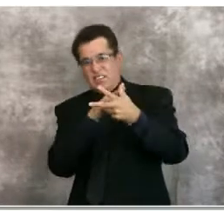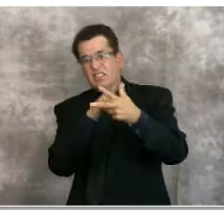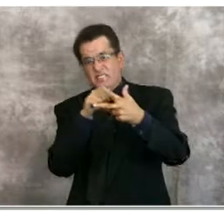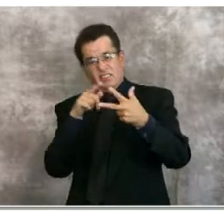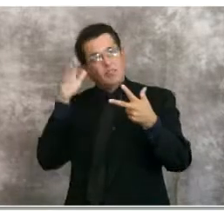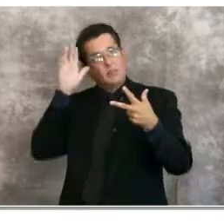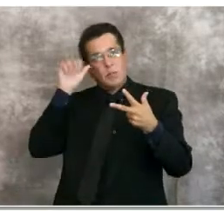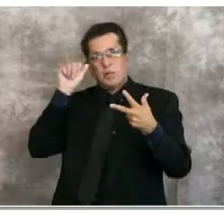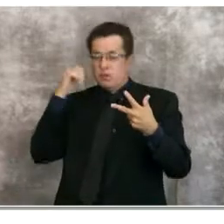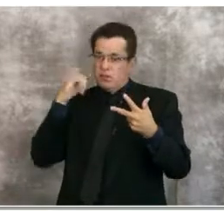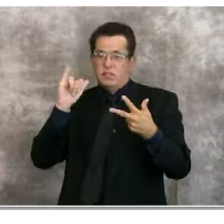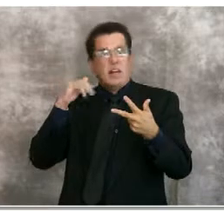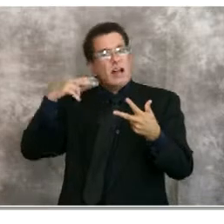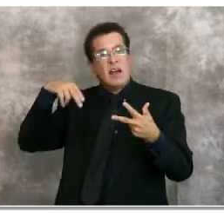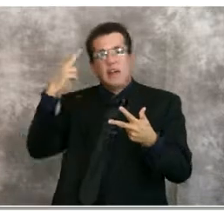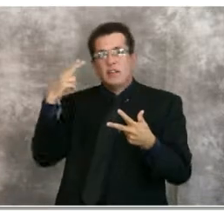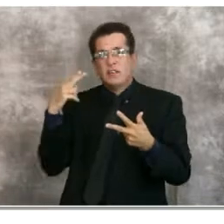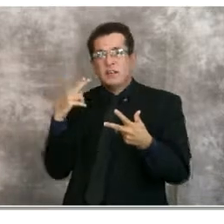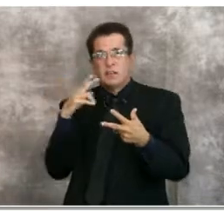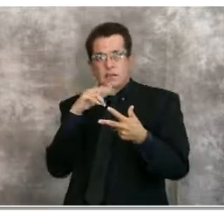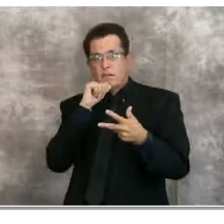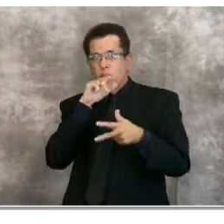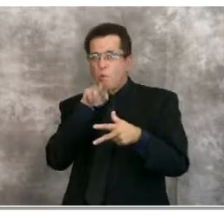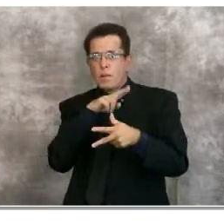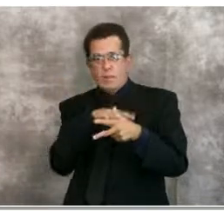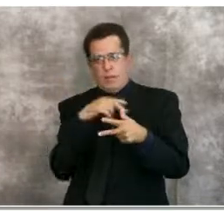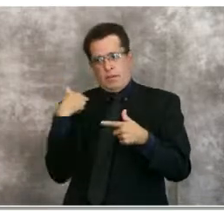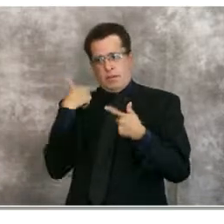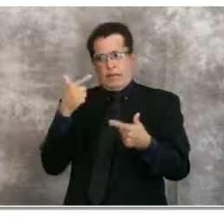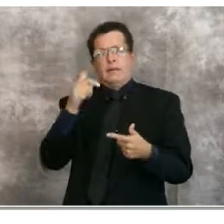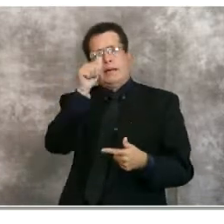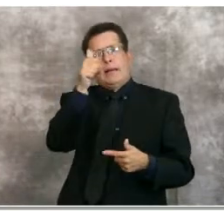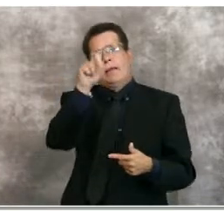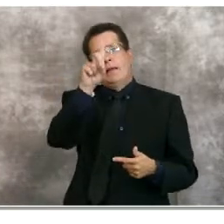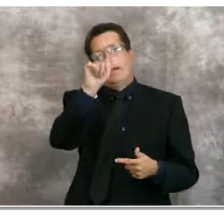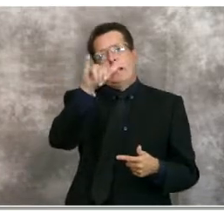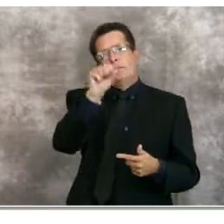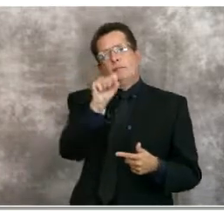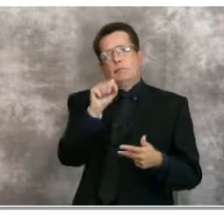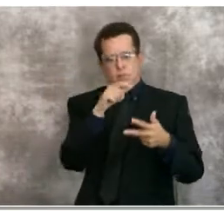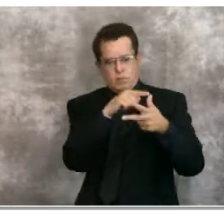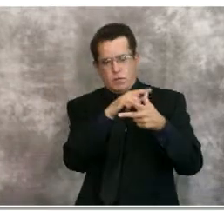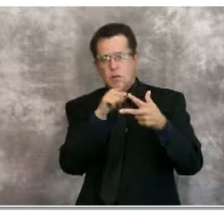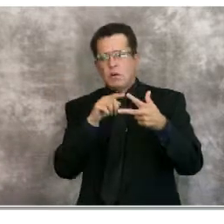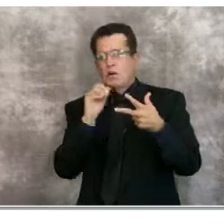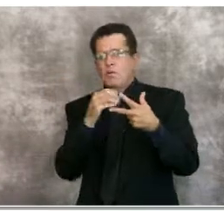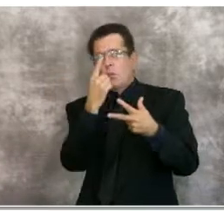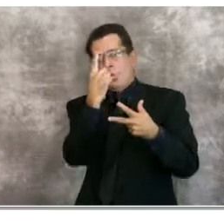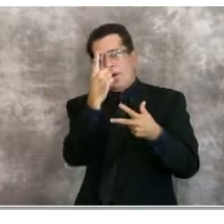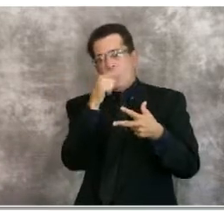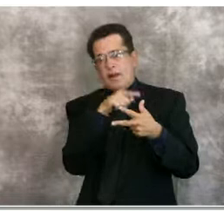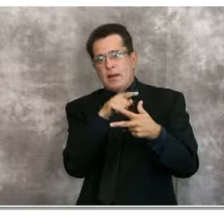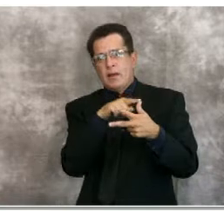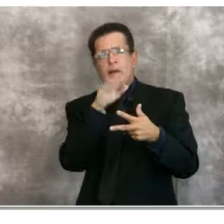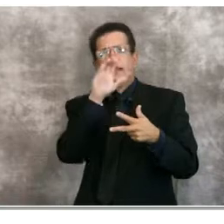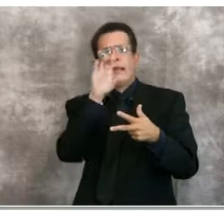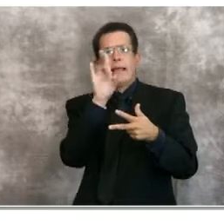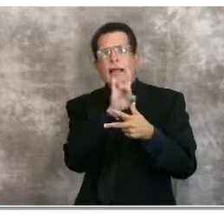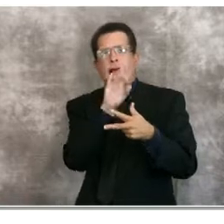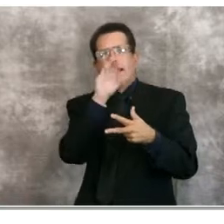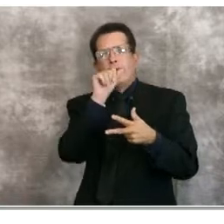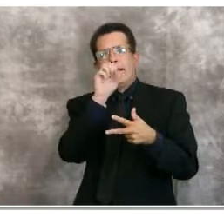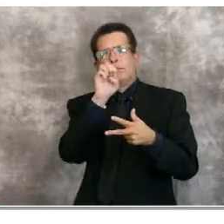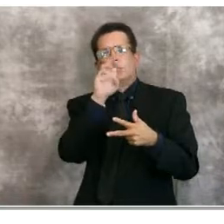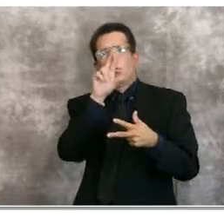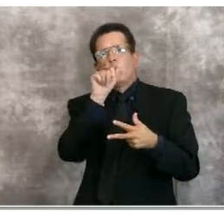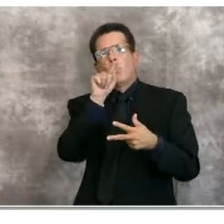been abnormal for the past week to 10 days. And trigger number one is associated with case rate. This is